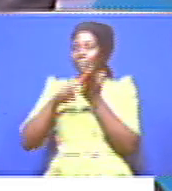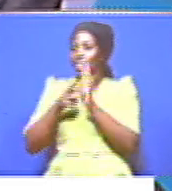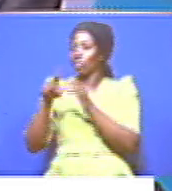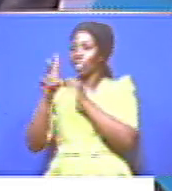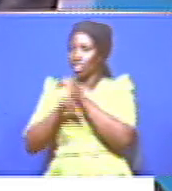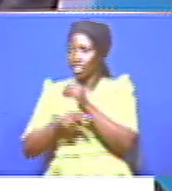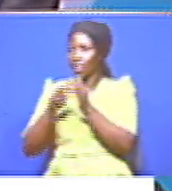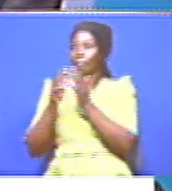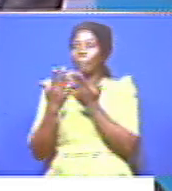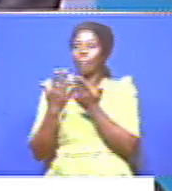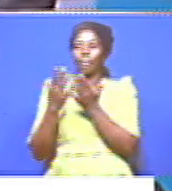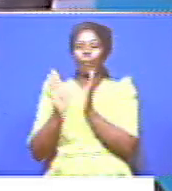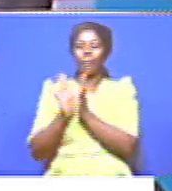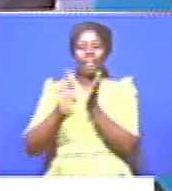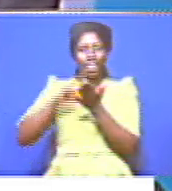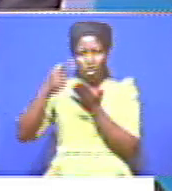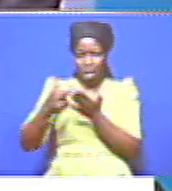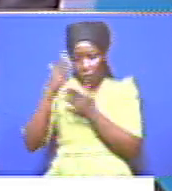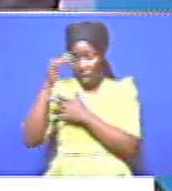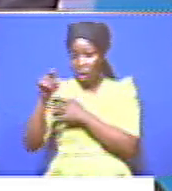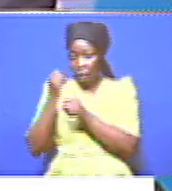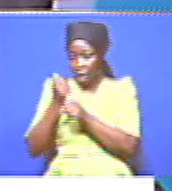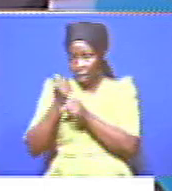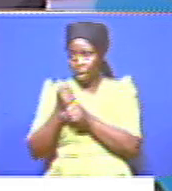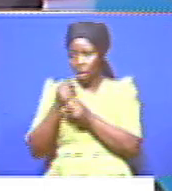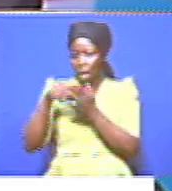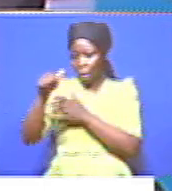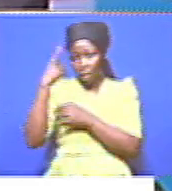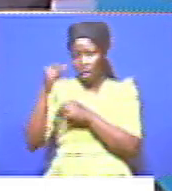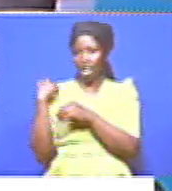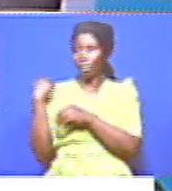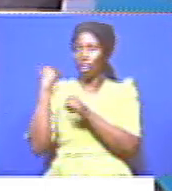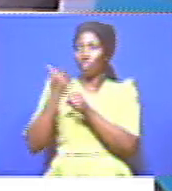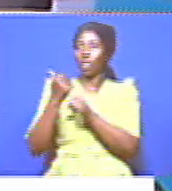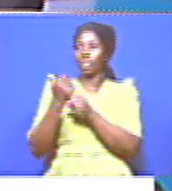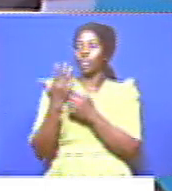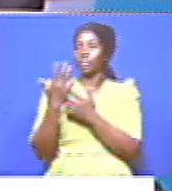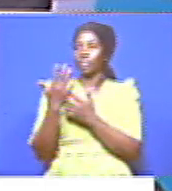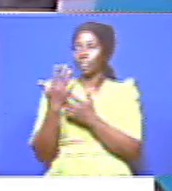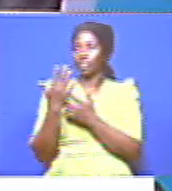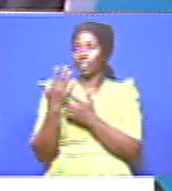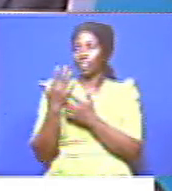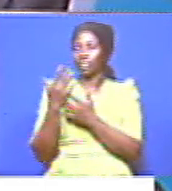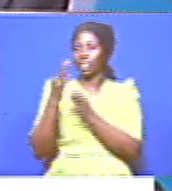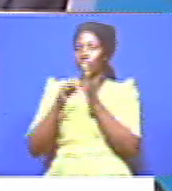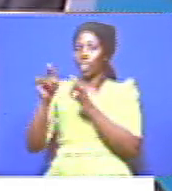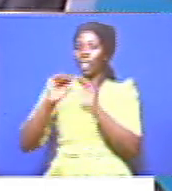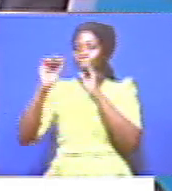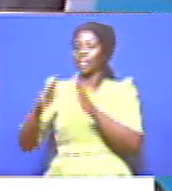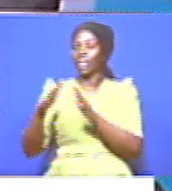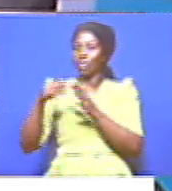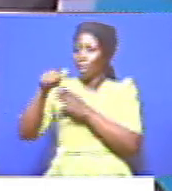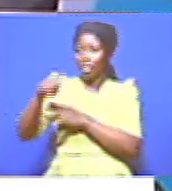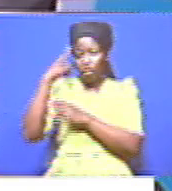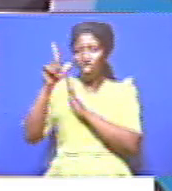day or at the end of the month, the number of hours you work per week. That's if right. you're a teacher, mm-hmm. you have this number of lessons to cover in a week. If you